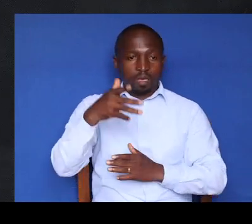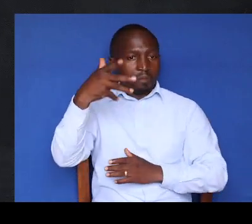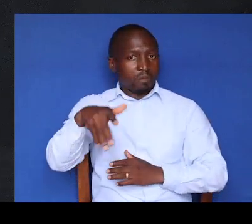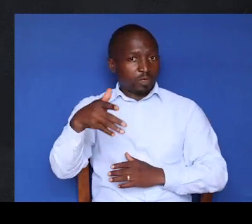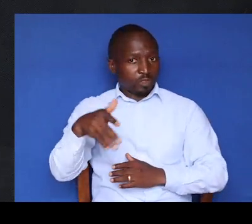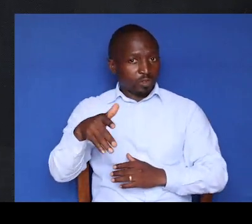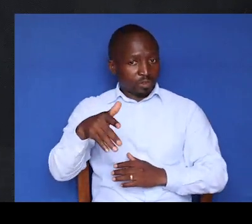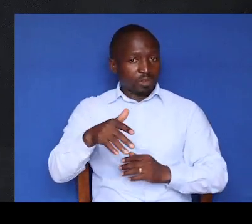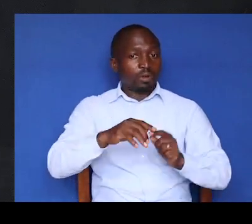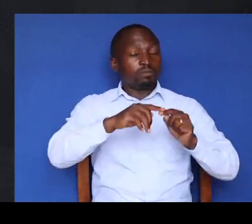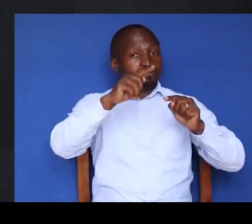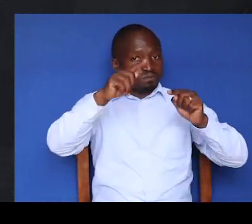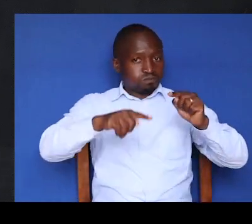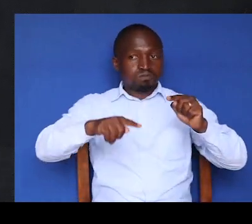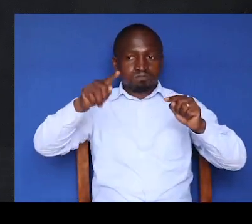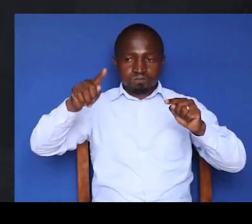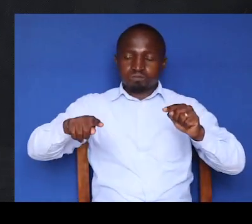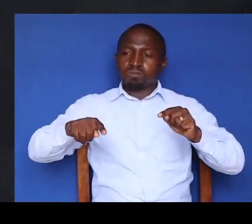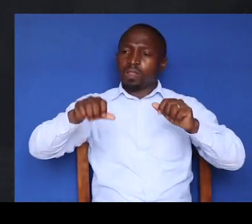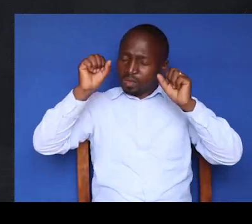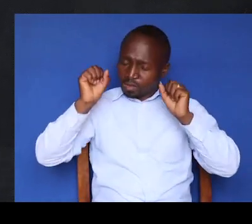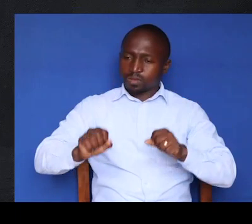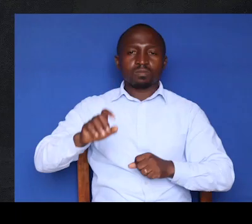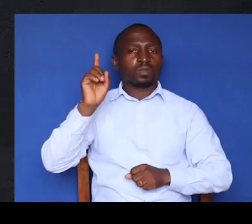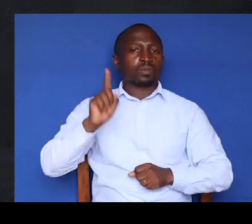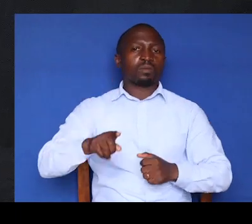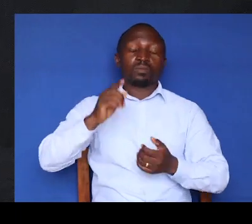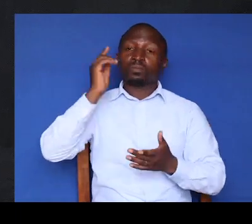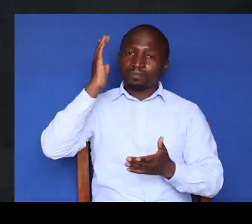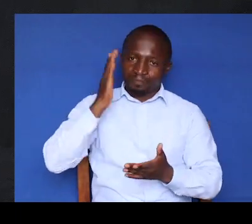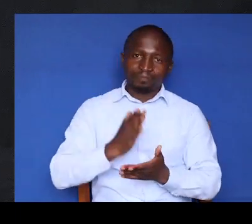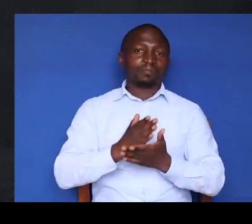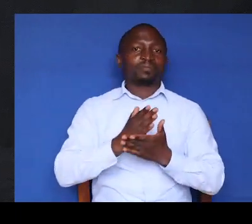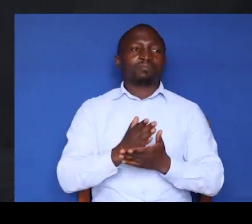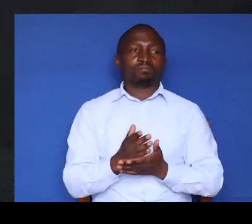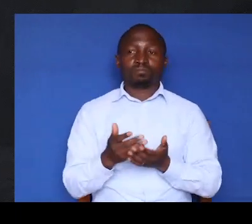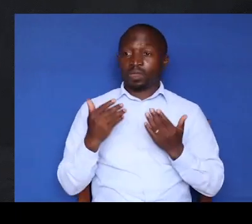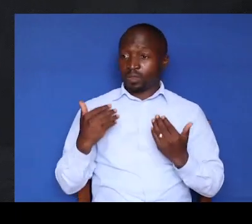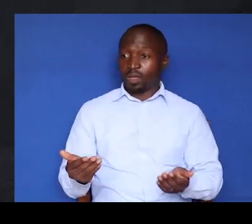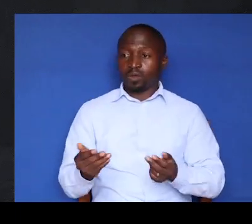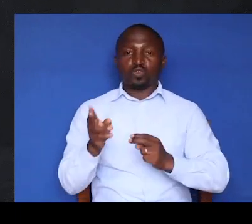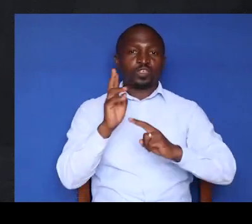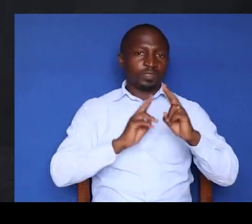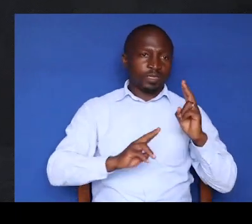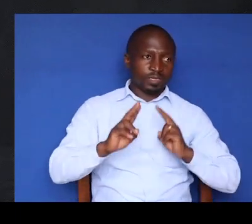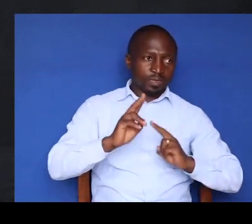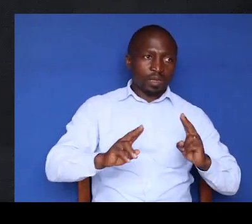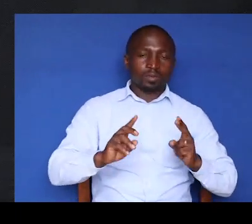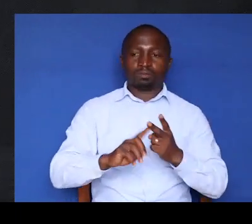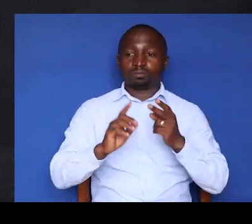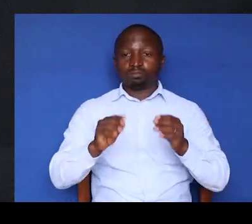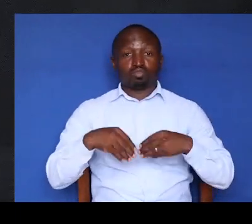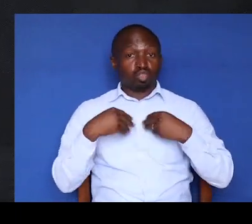volume is an inevitable circumstance. And therefore, here we are to discuss by giving